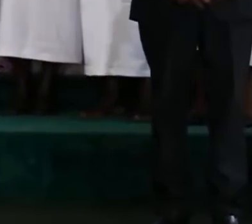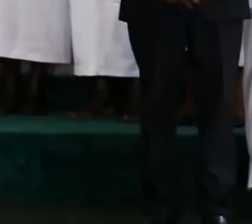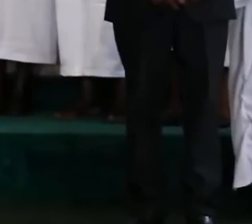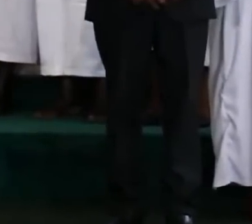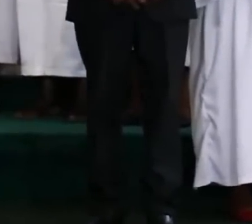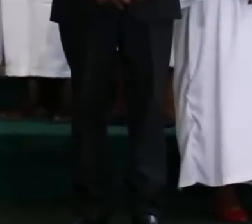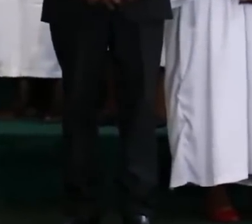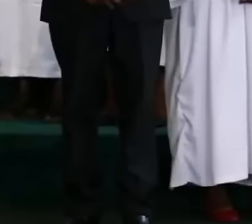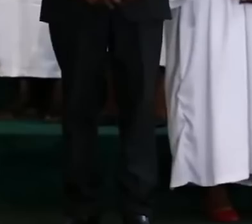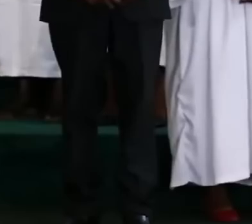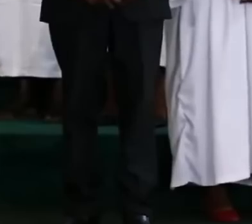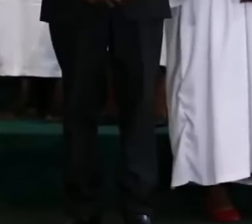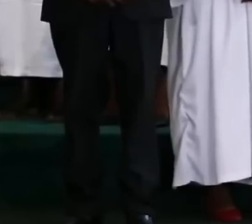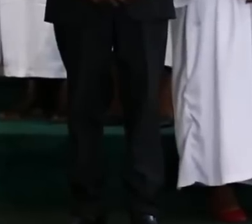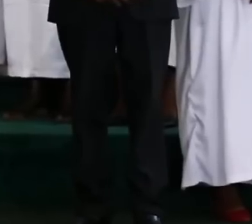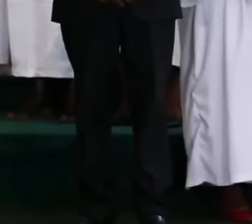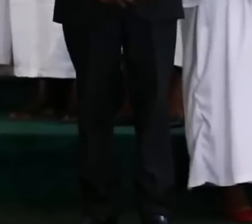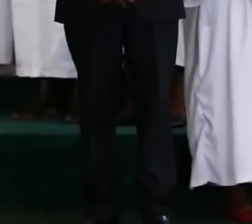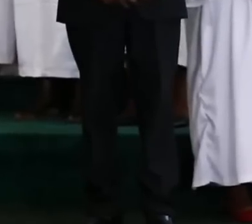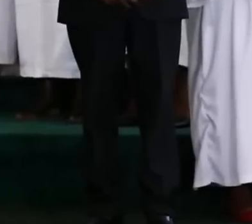He doesn't require perfection.